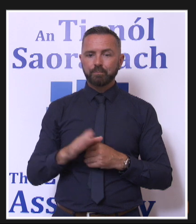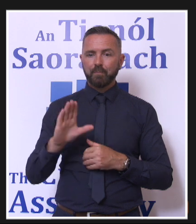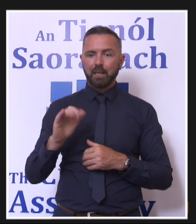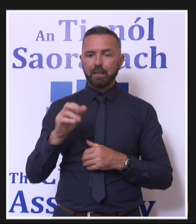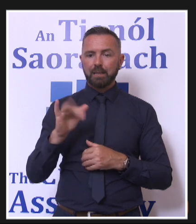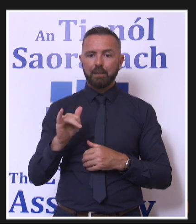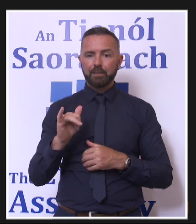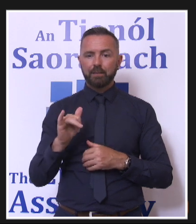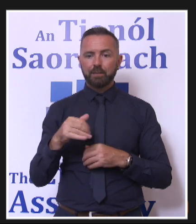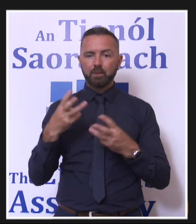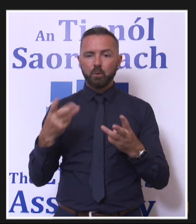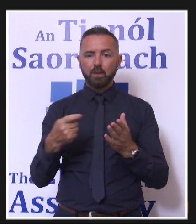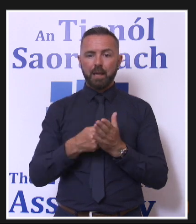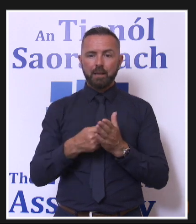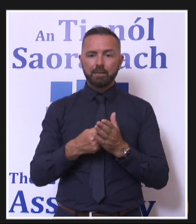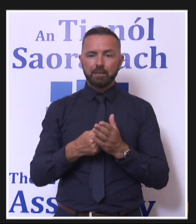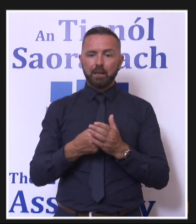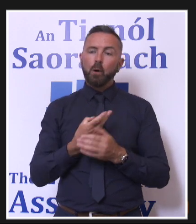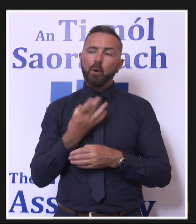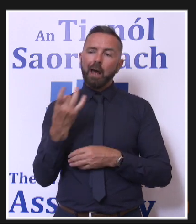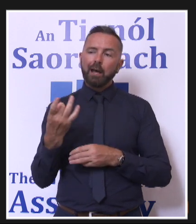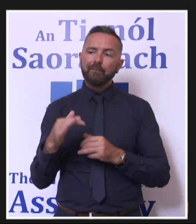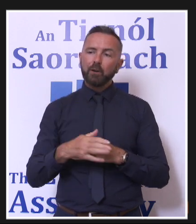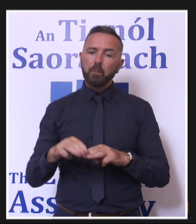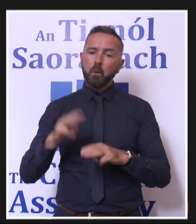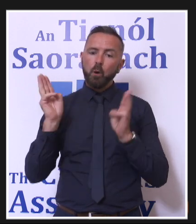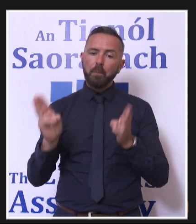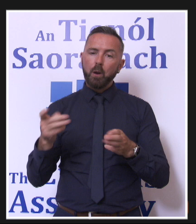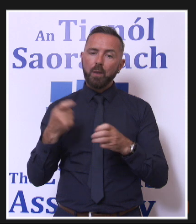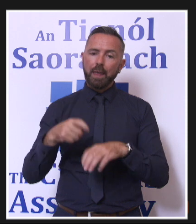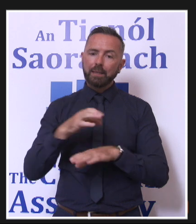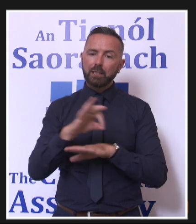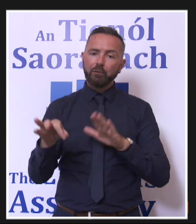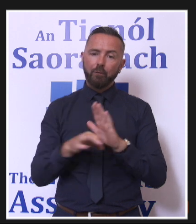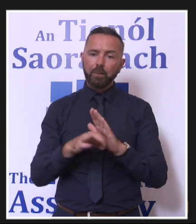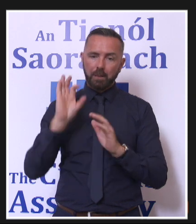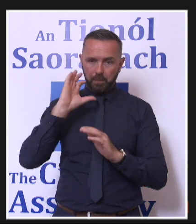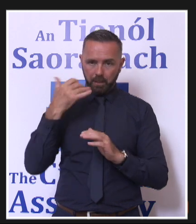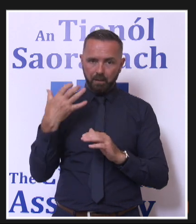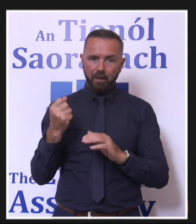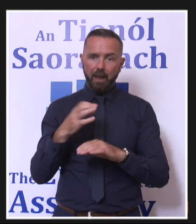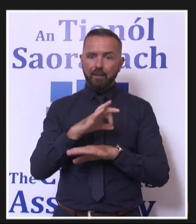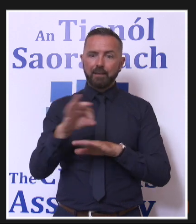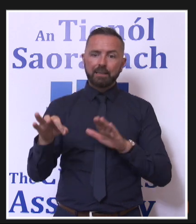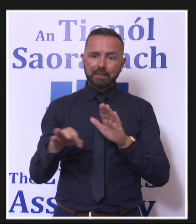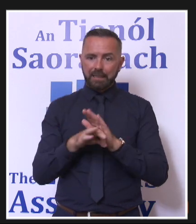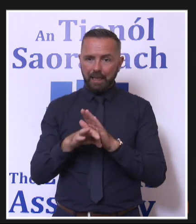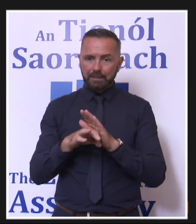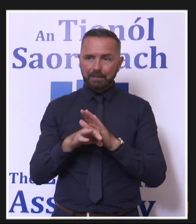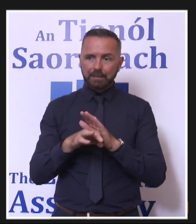we have more powers that the state currently has, because we have the states and then the cities and